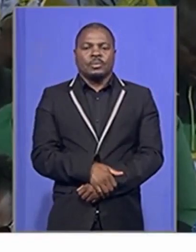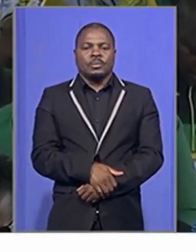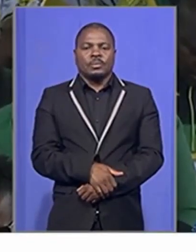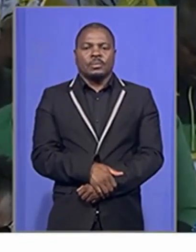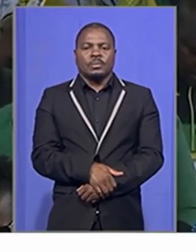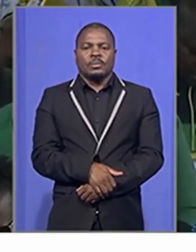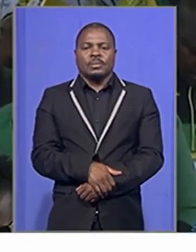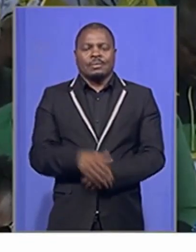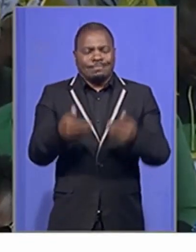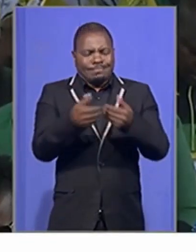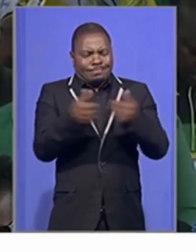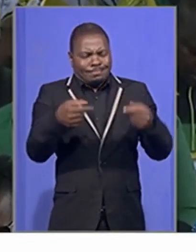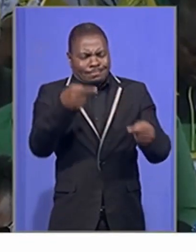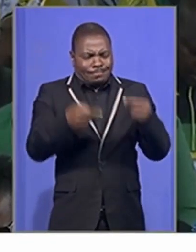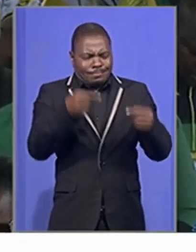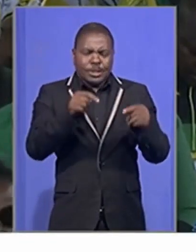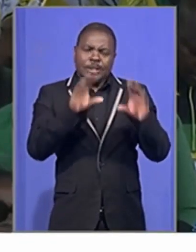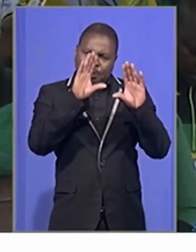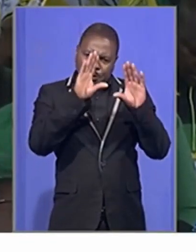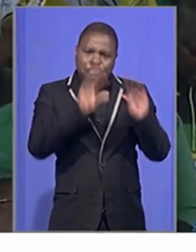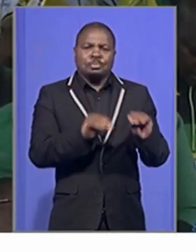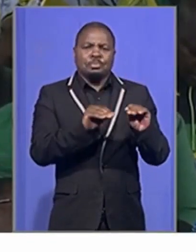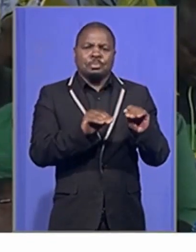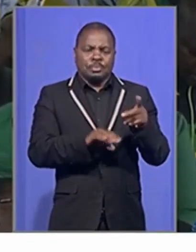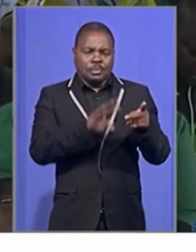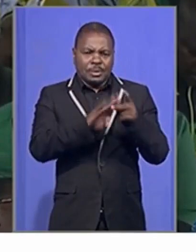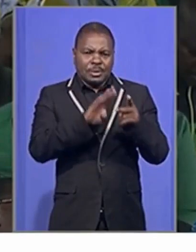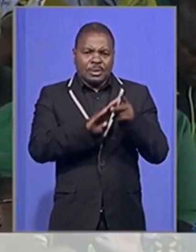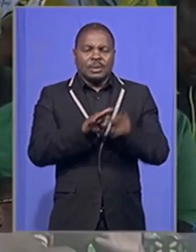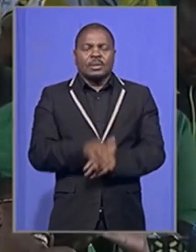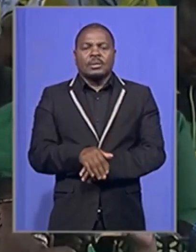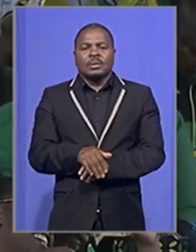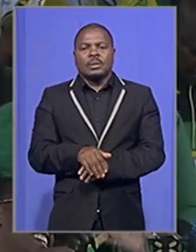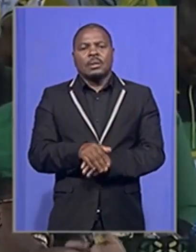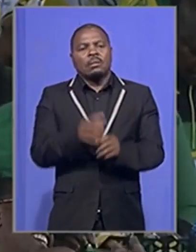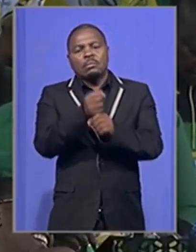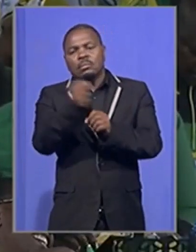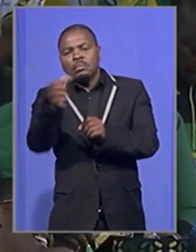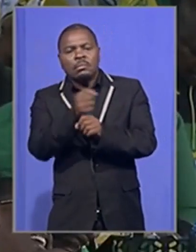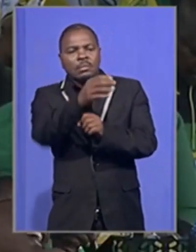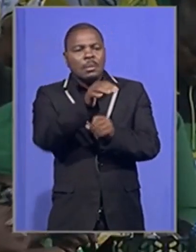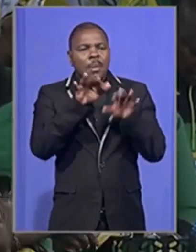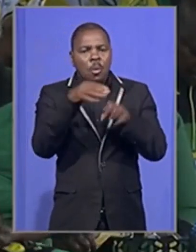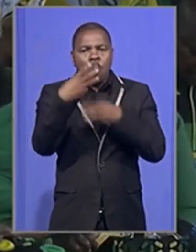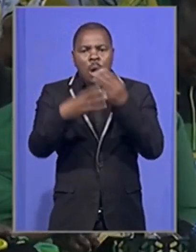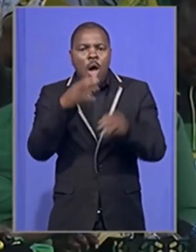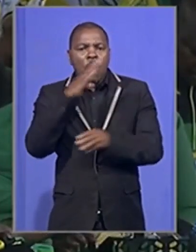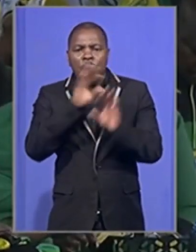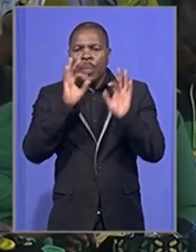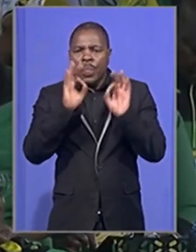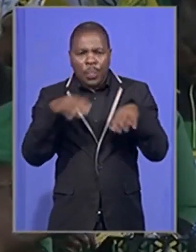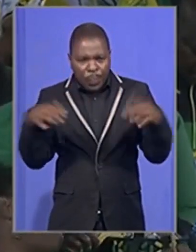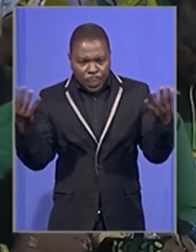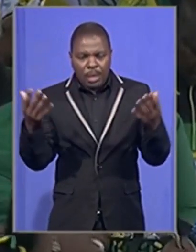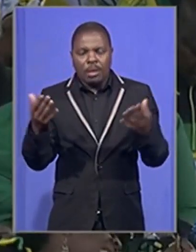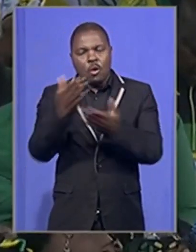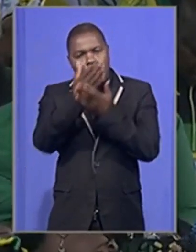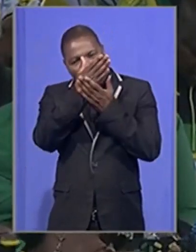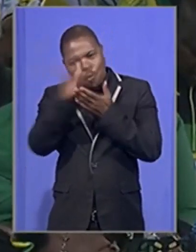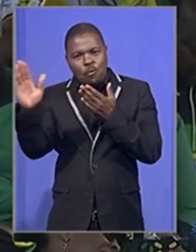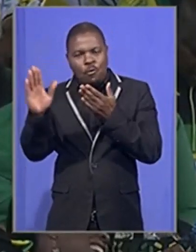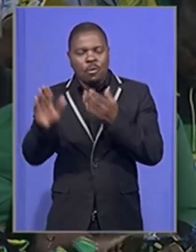the factions, remove incompetent deployees, unite the African